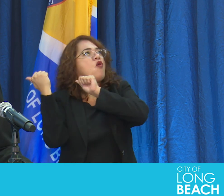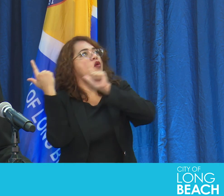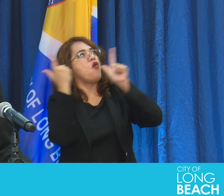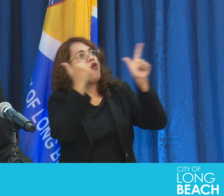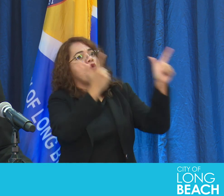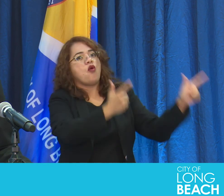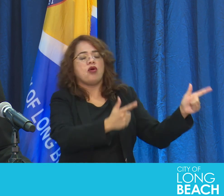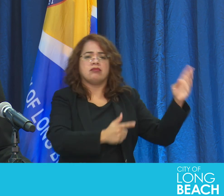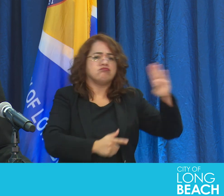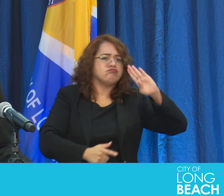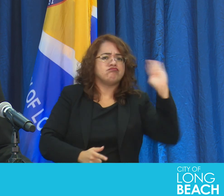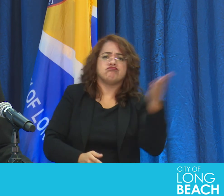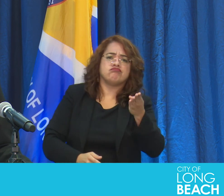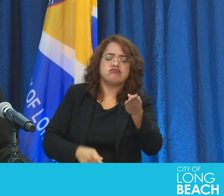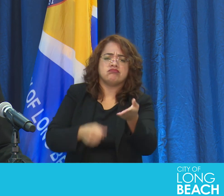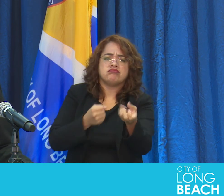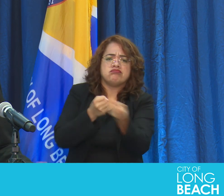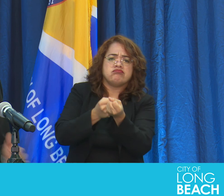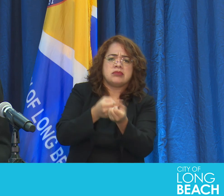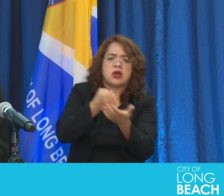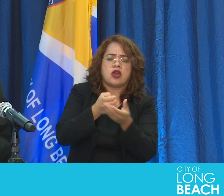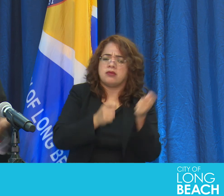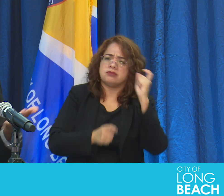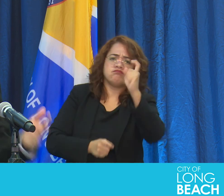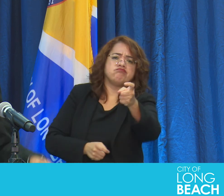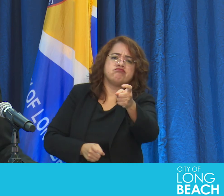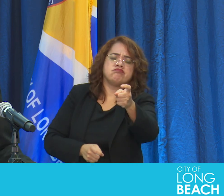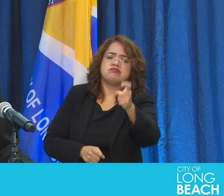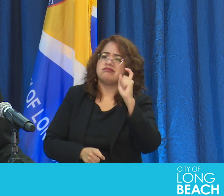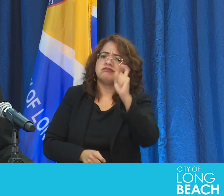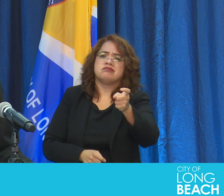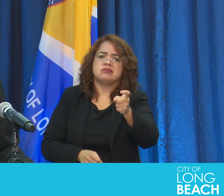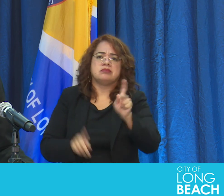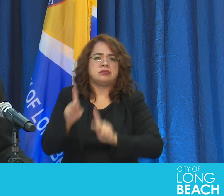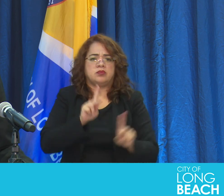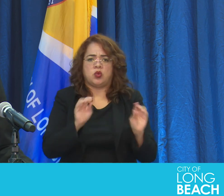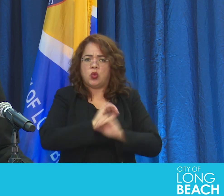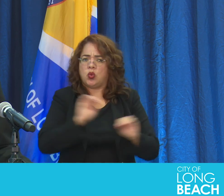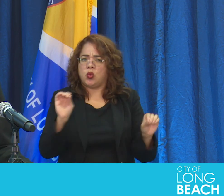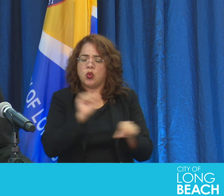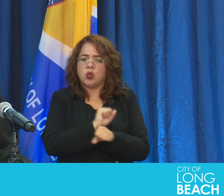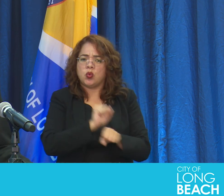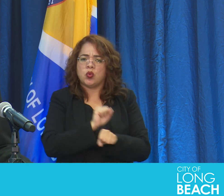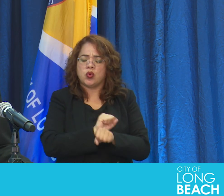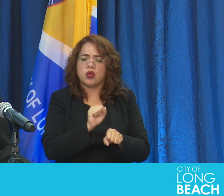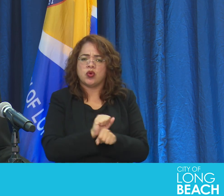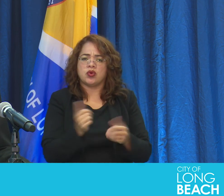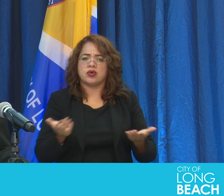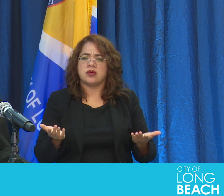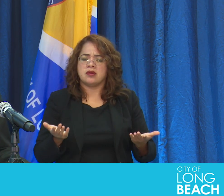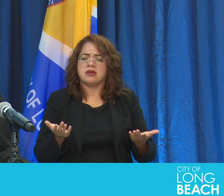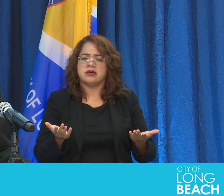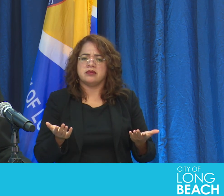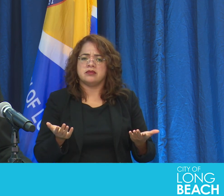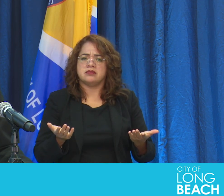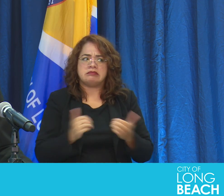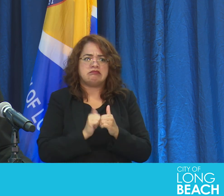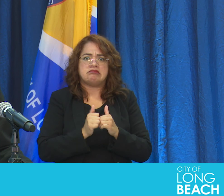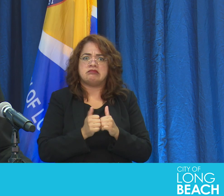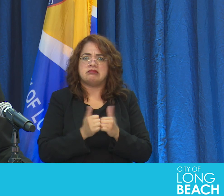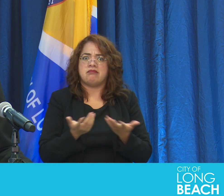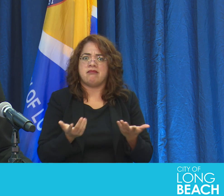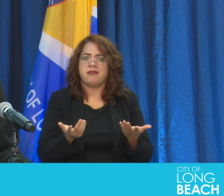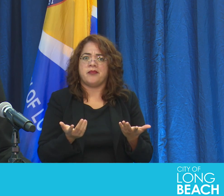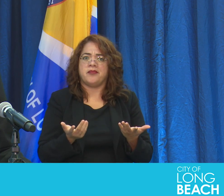every month is something that should be happening in this pandemic when people are out of work. And so there's a lot, I think, to expect. I think hopefully the